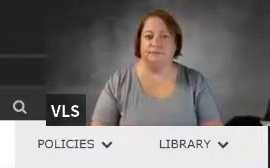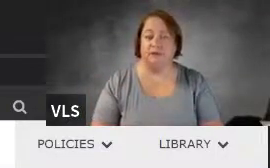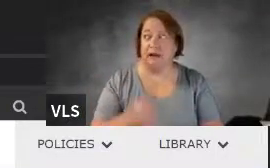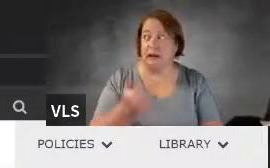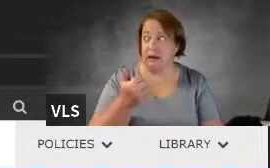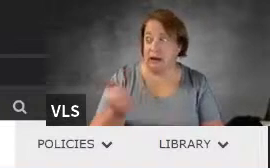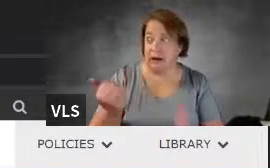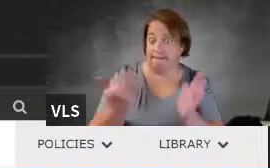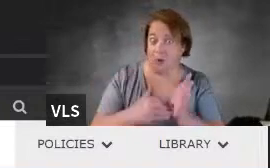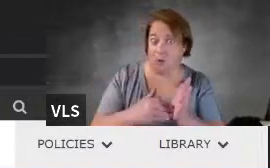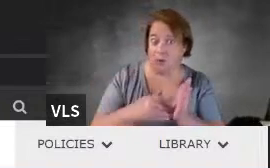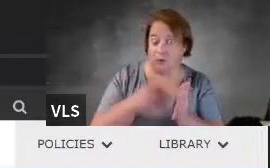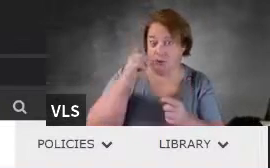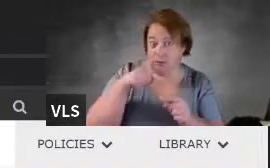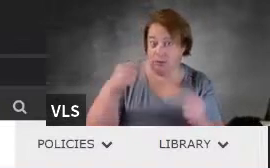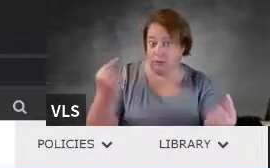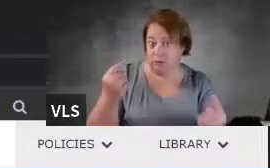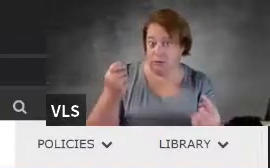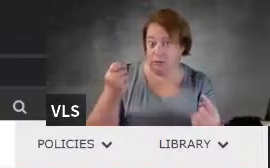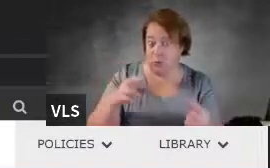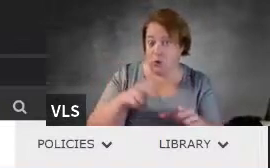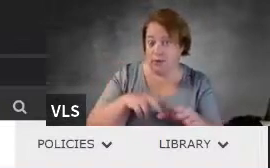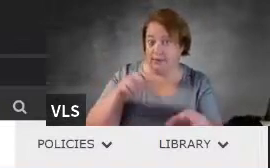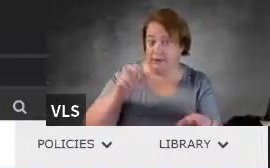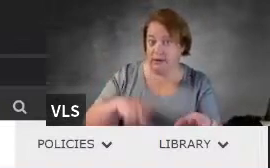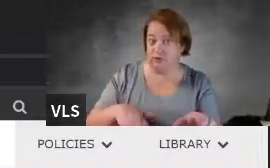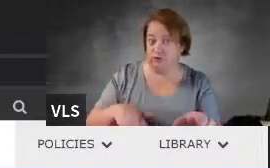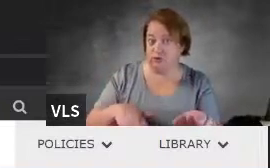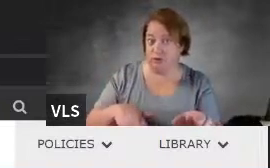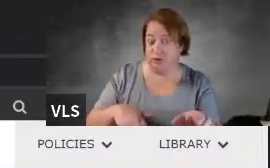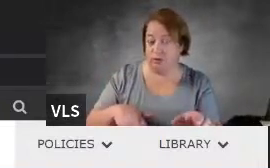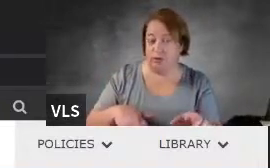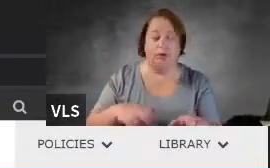Any opposed or abstentions?